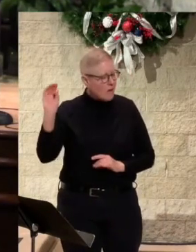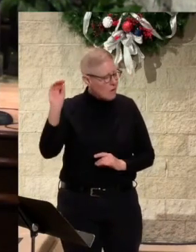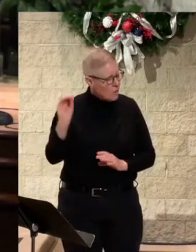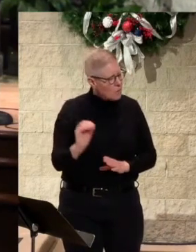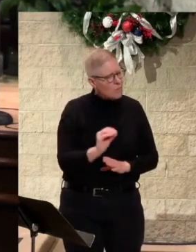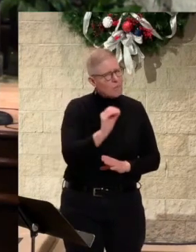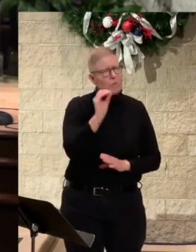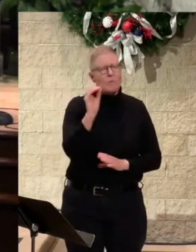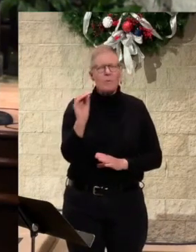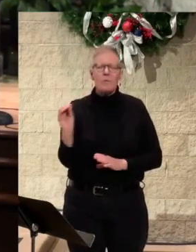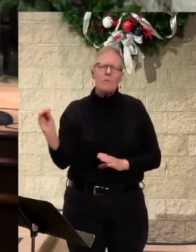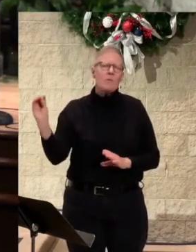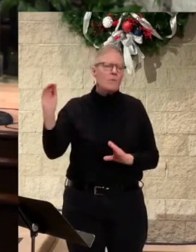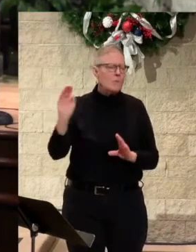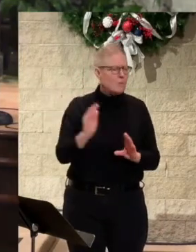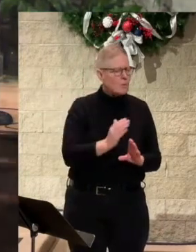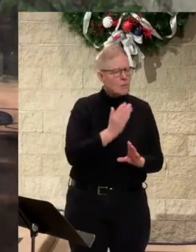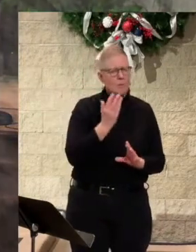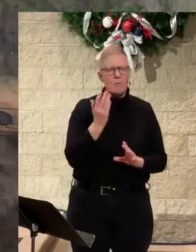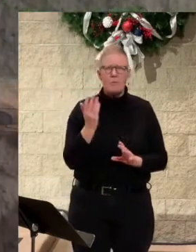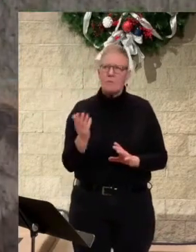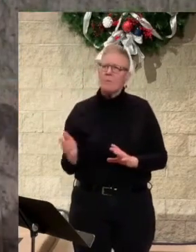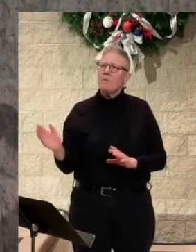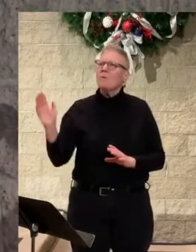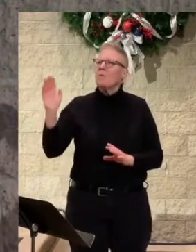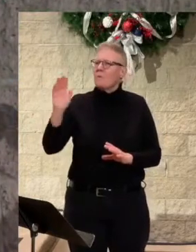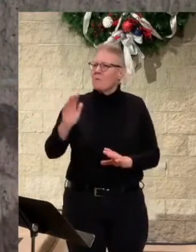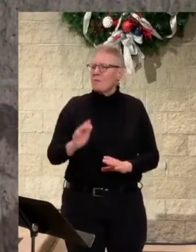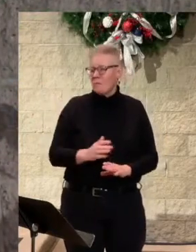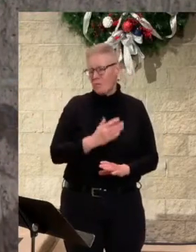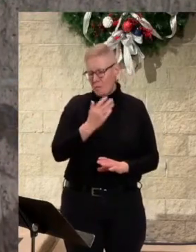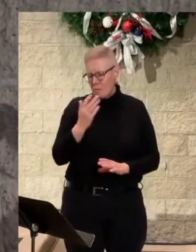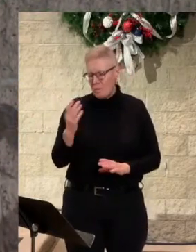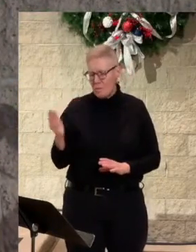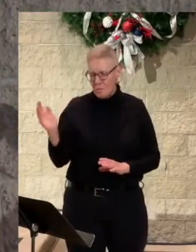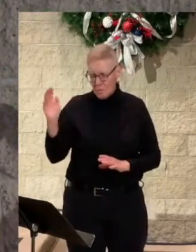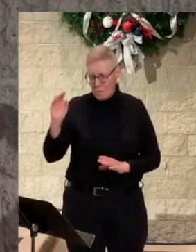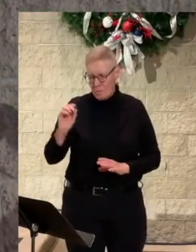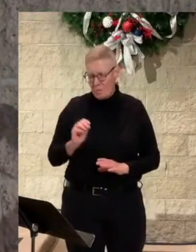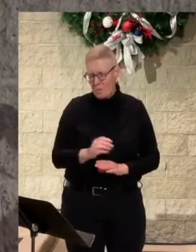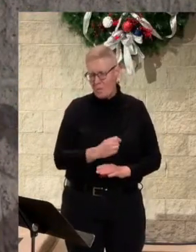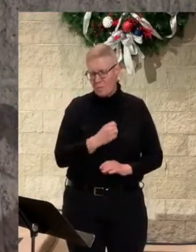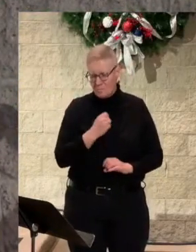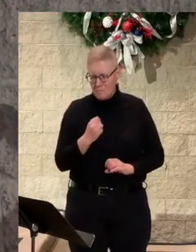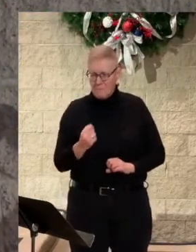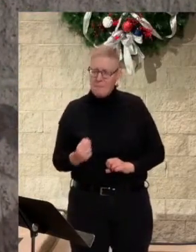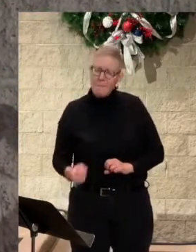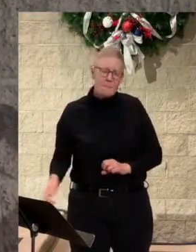Ooh.